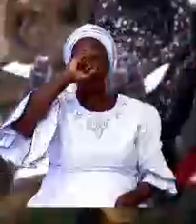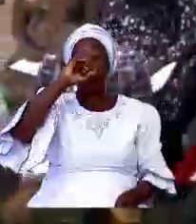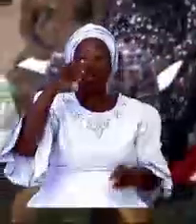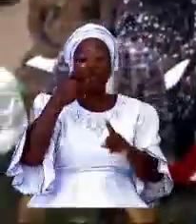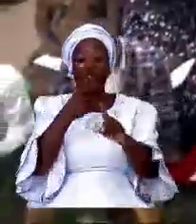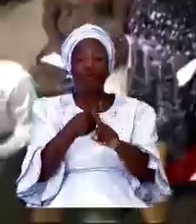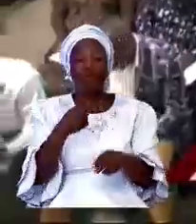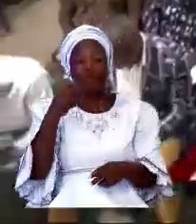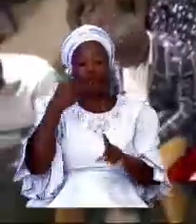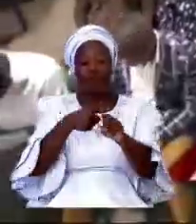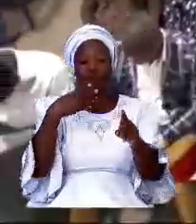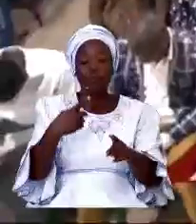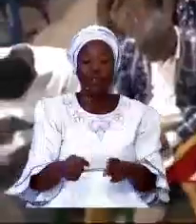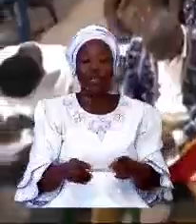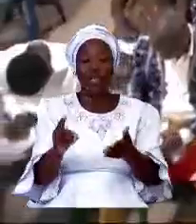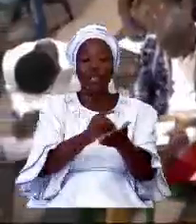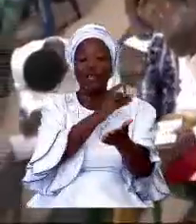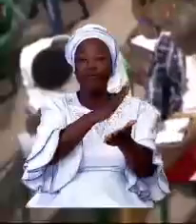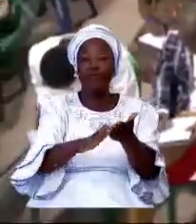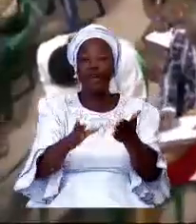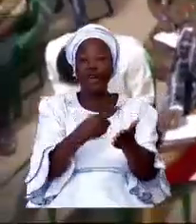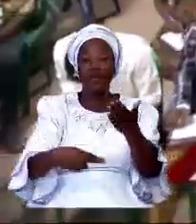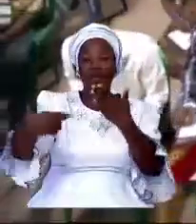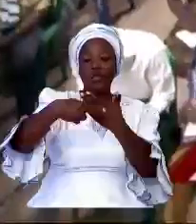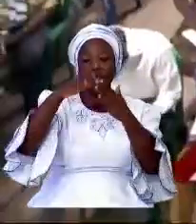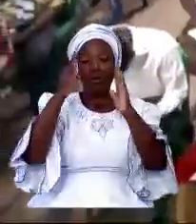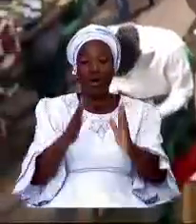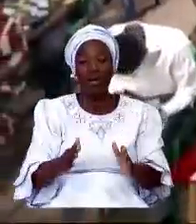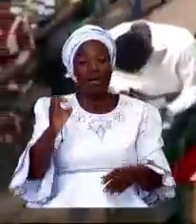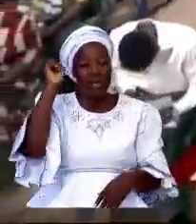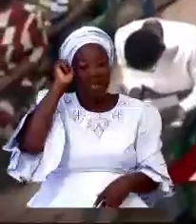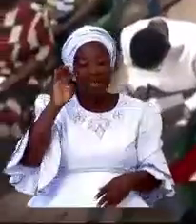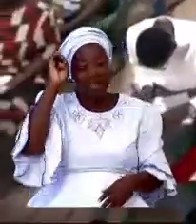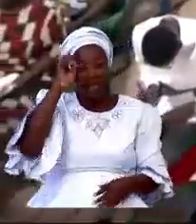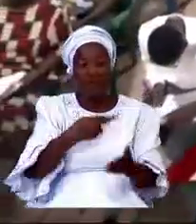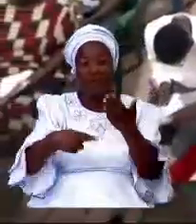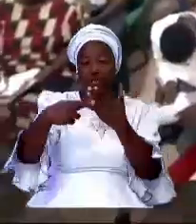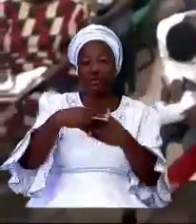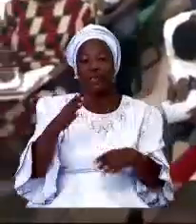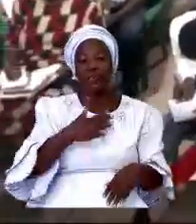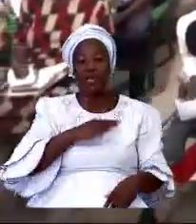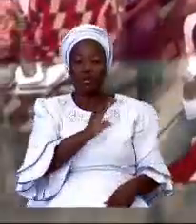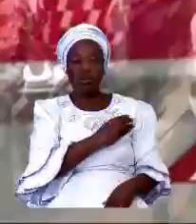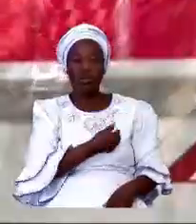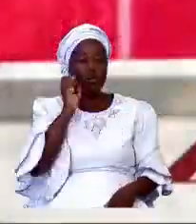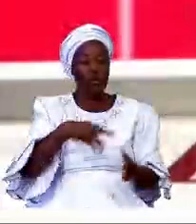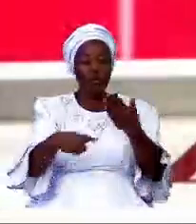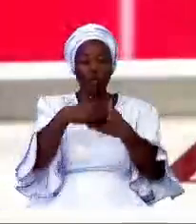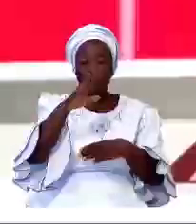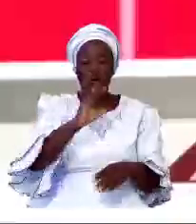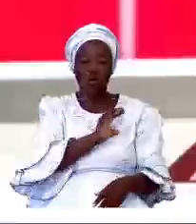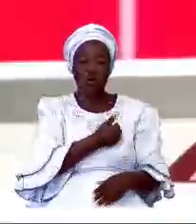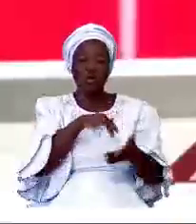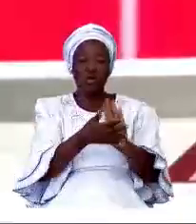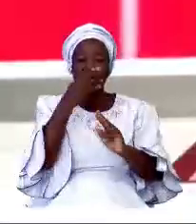food and drink from the divine restorer. He restoreth my